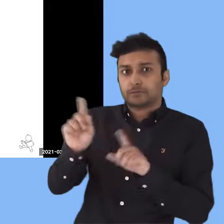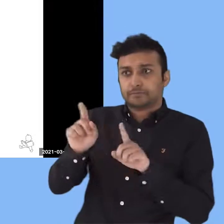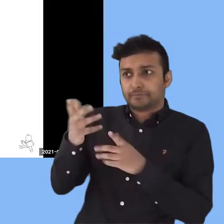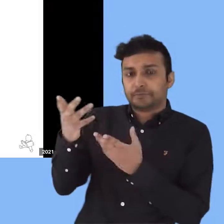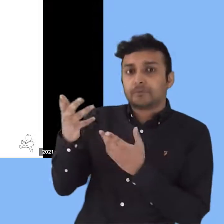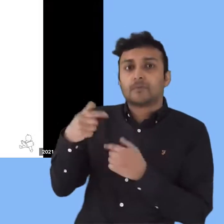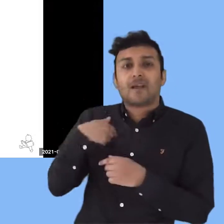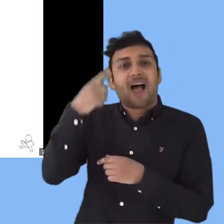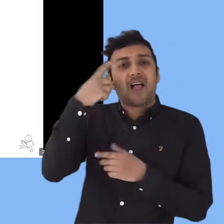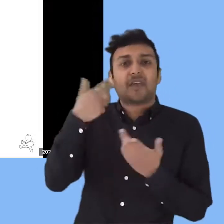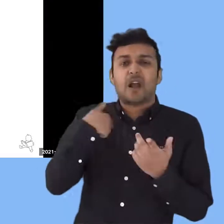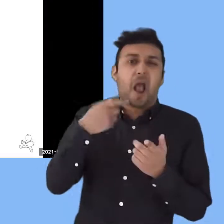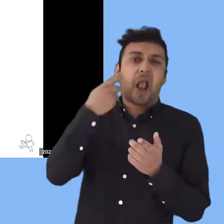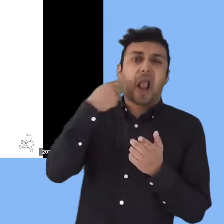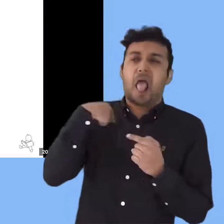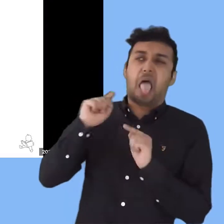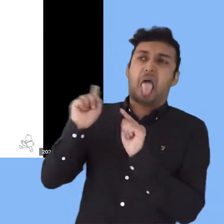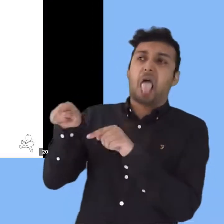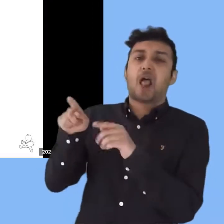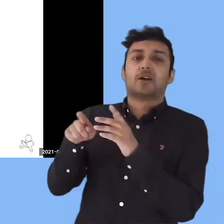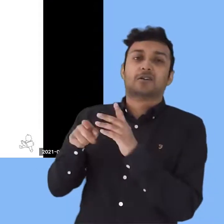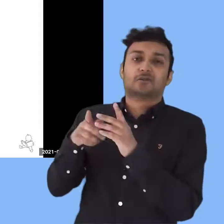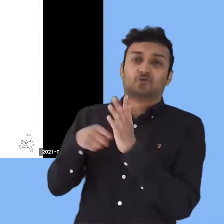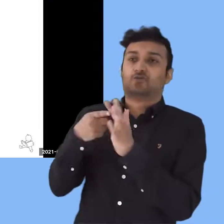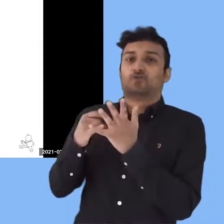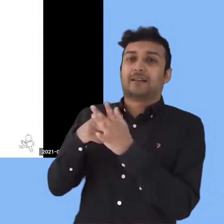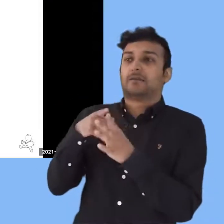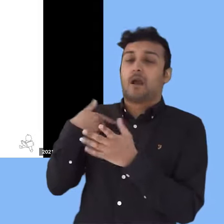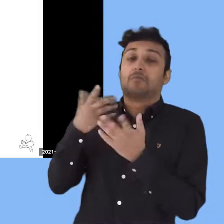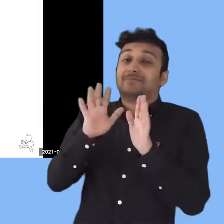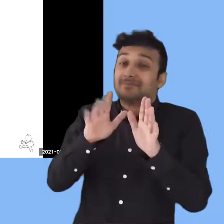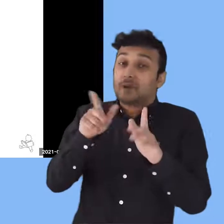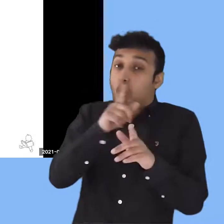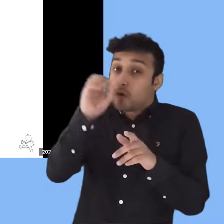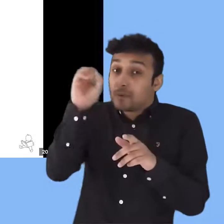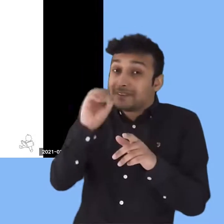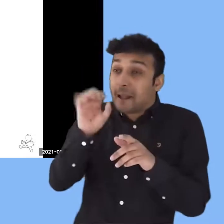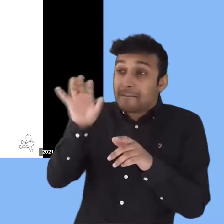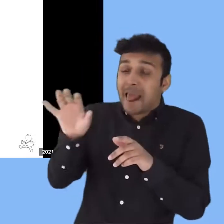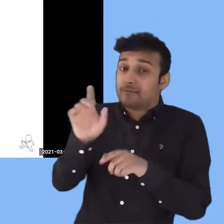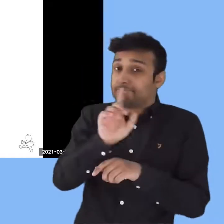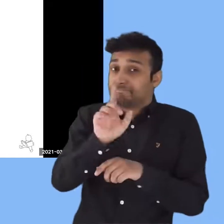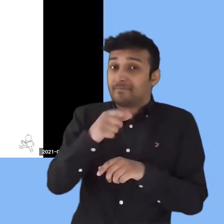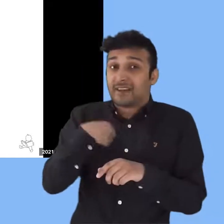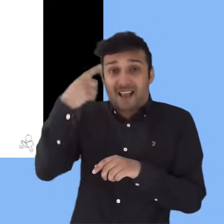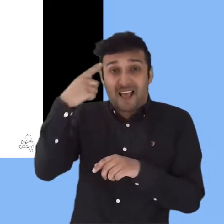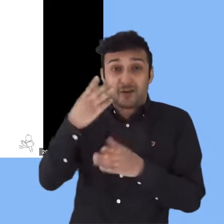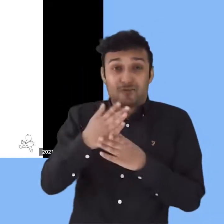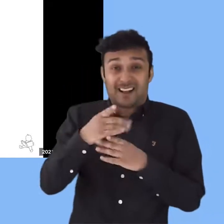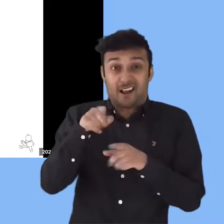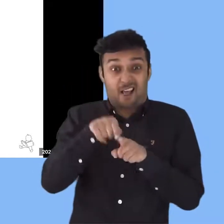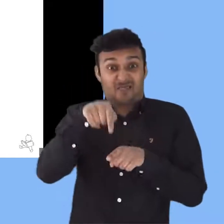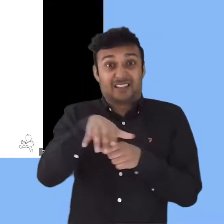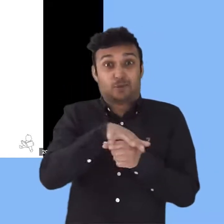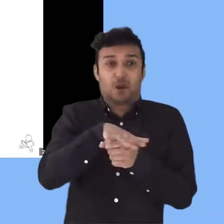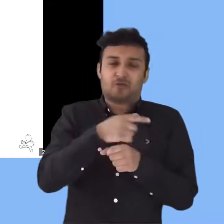really easy to blame Jessica here, and she should hold some of the blame, but you know, in these circumstances, you really need to be having these conversations and taking